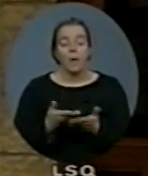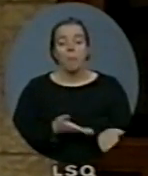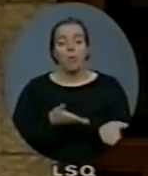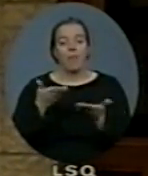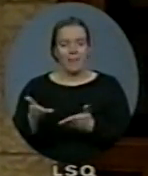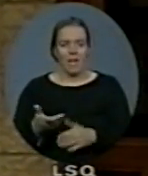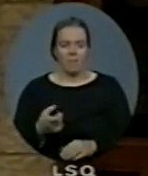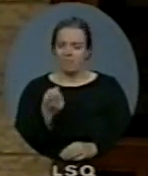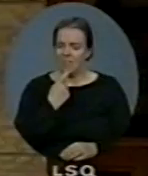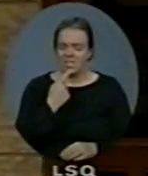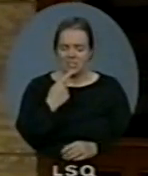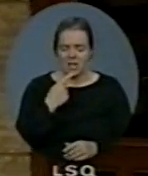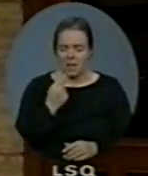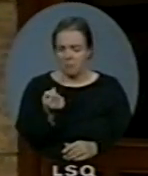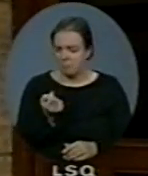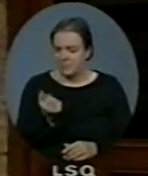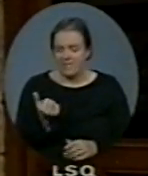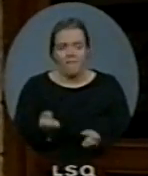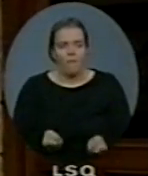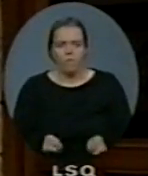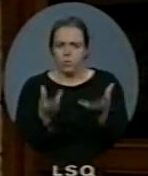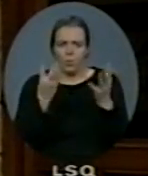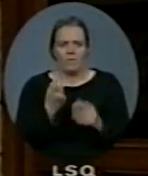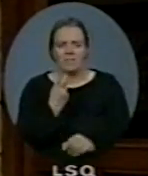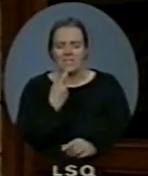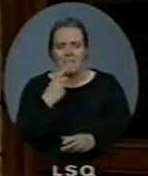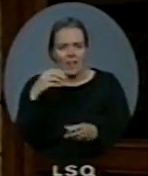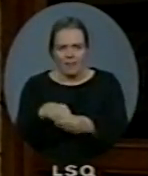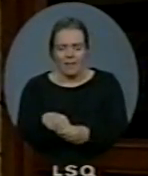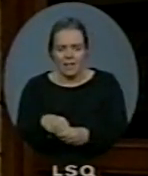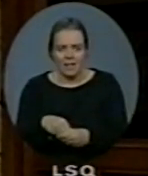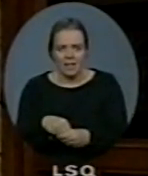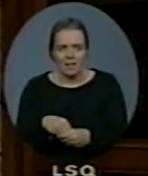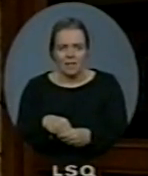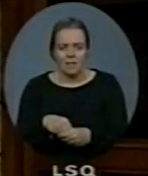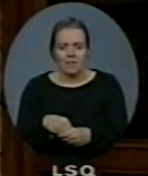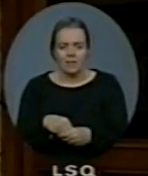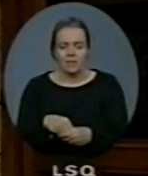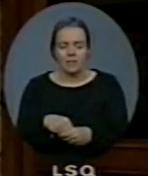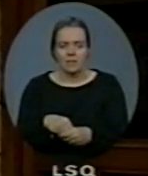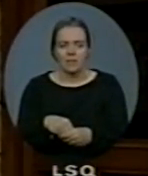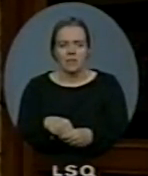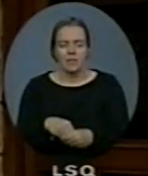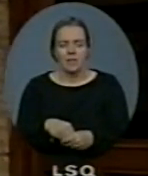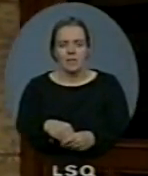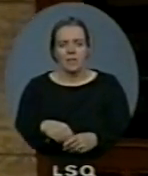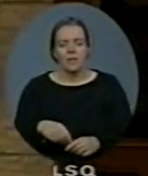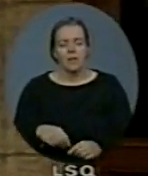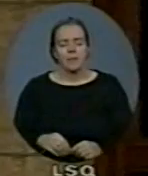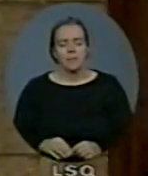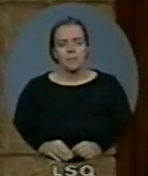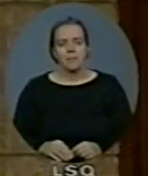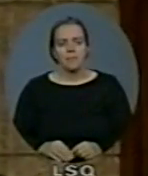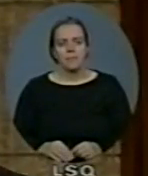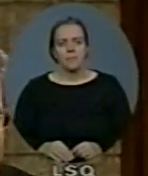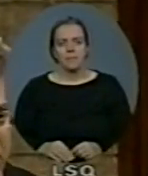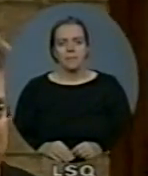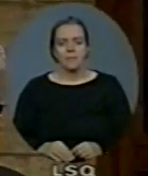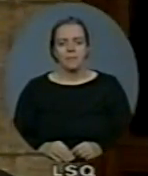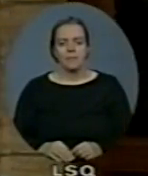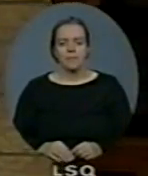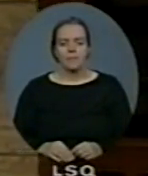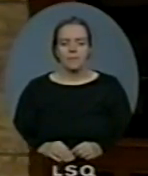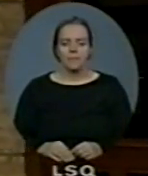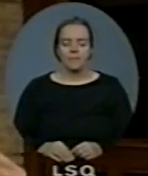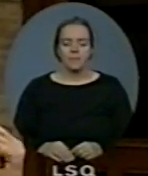education? You know, we're not talking about buying holding pens for cattle. We're talking about the most fundamental right that every children in this